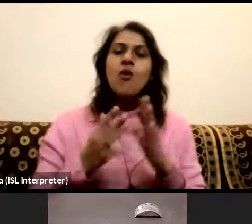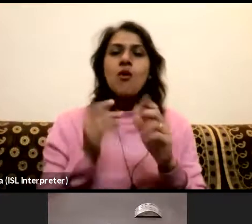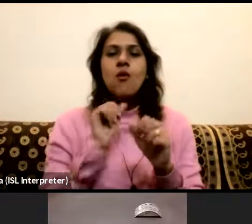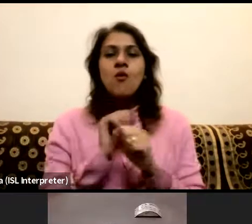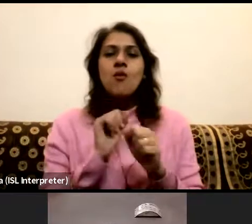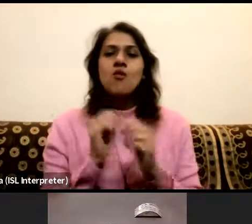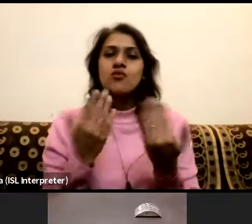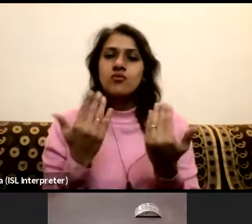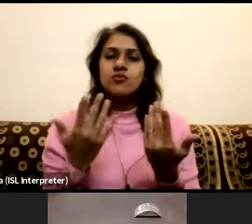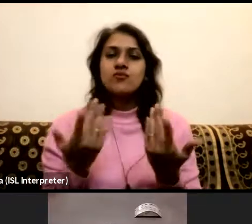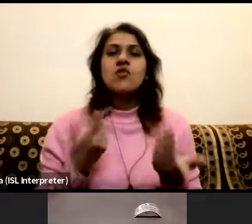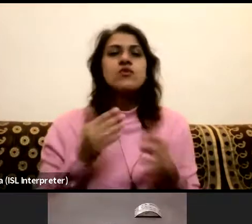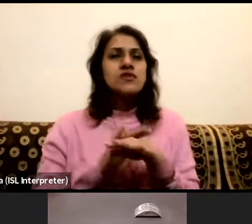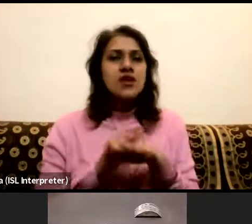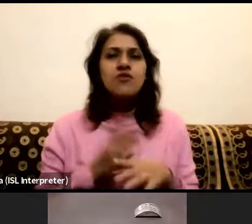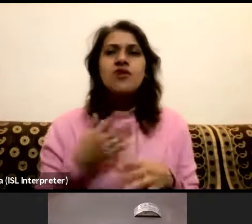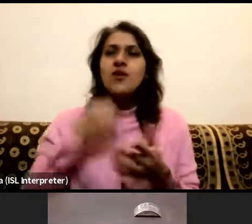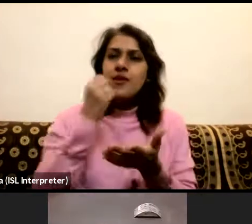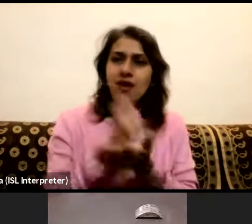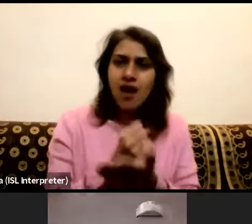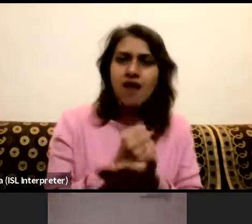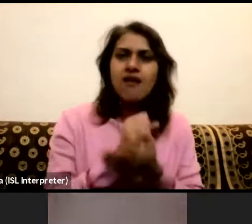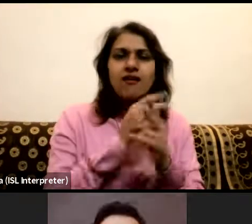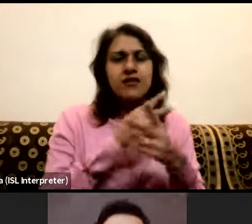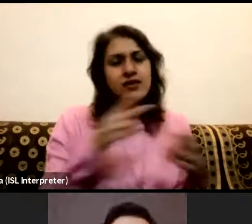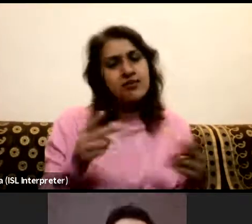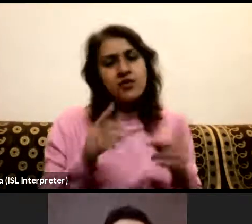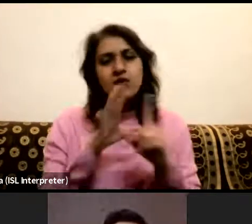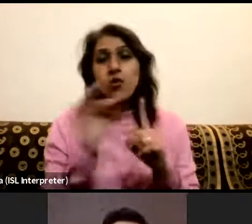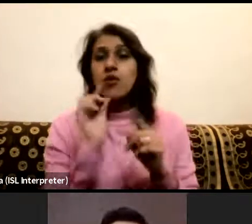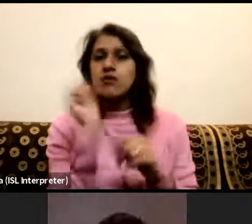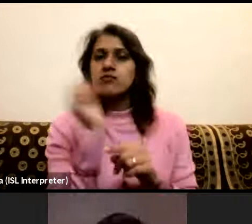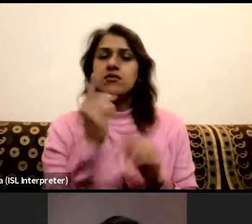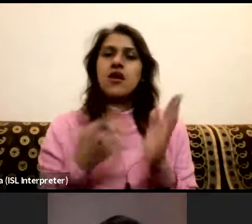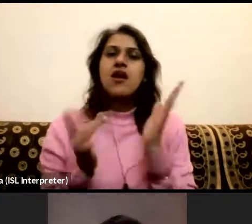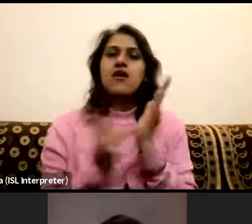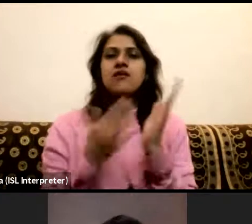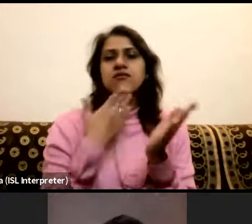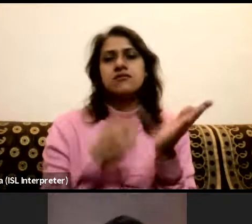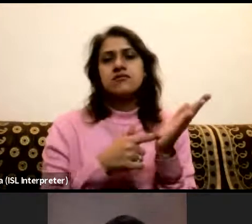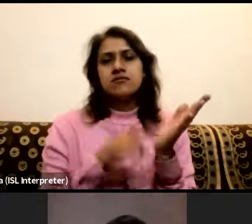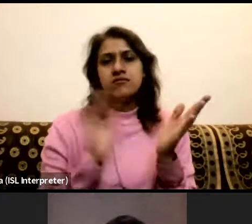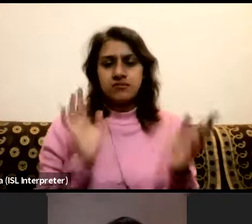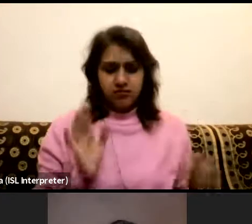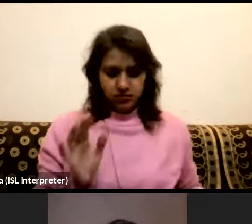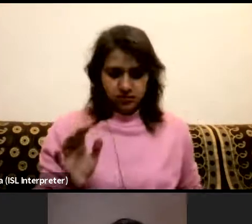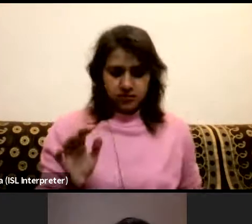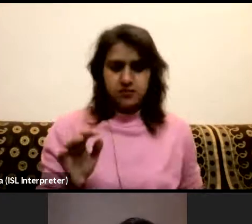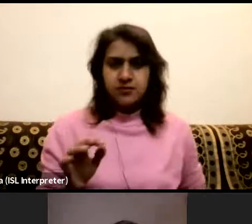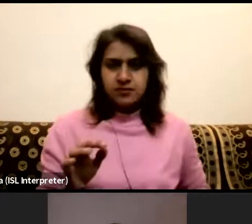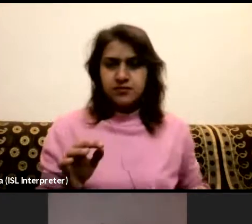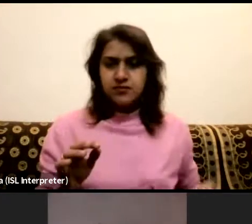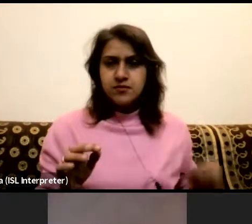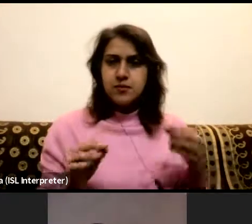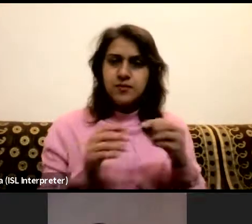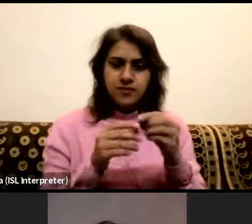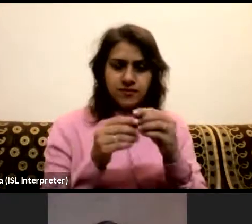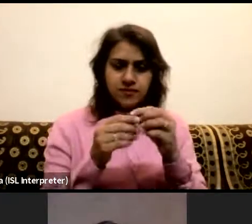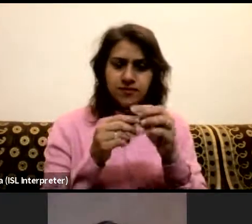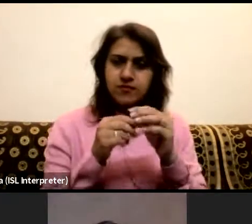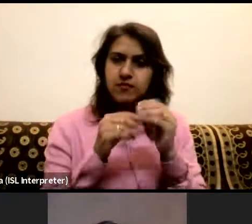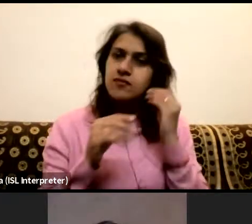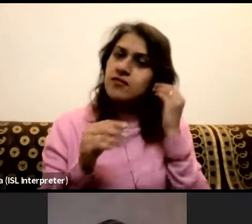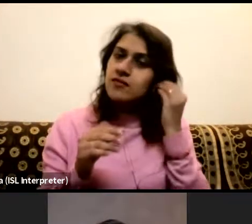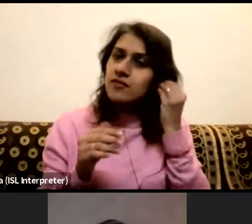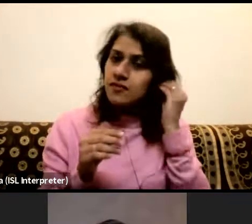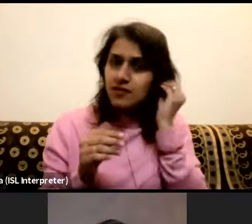rights. I am personally looking forward to listen to all the panelists myself and learn